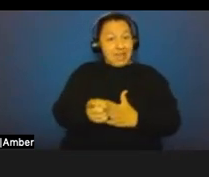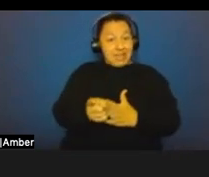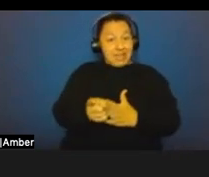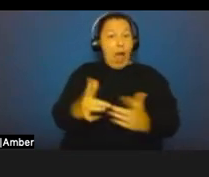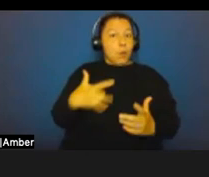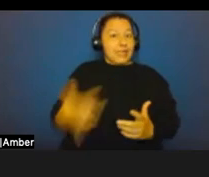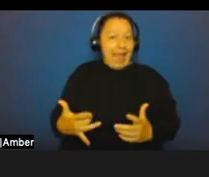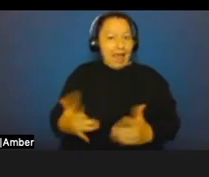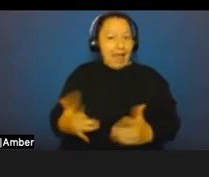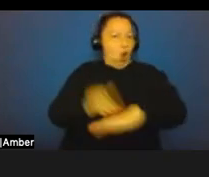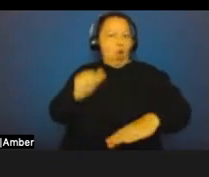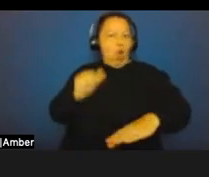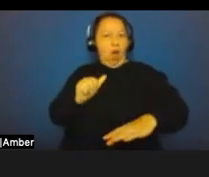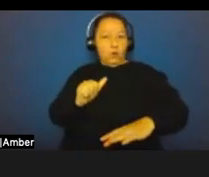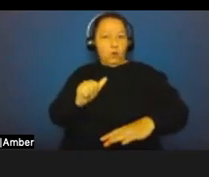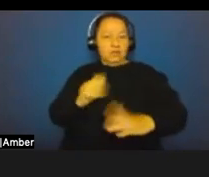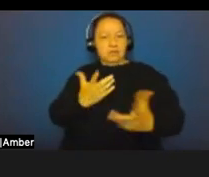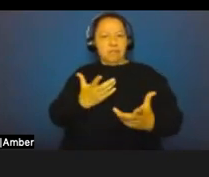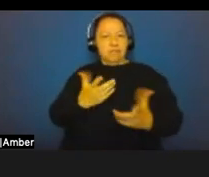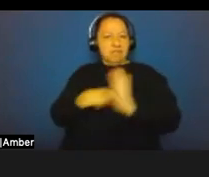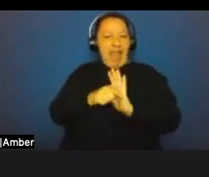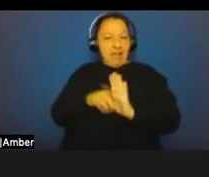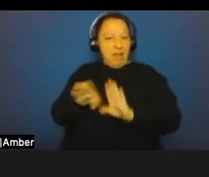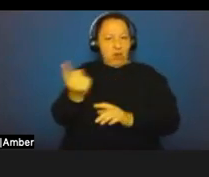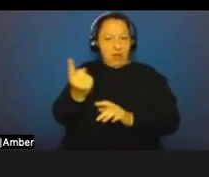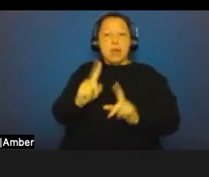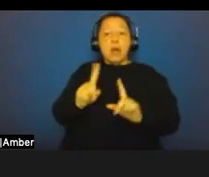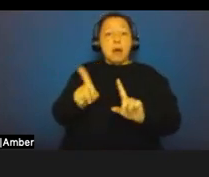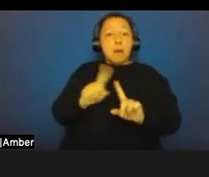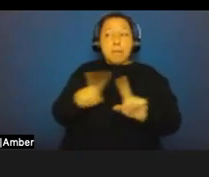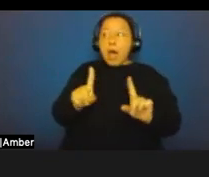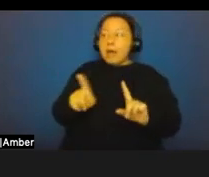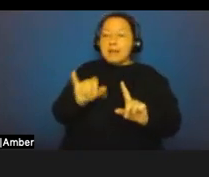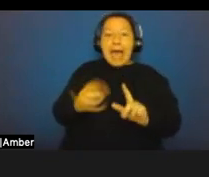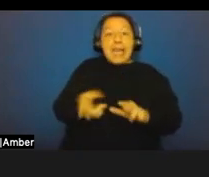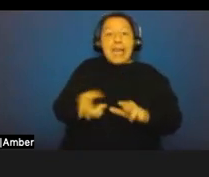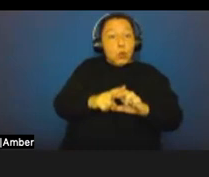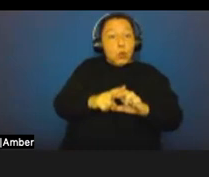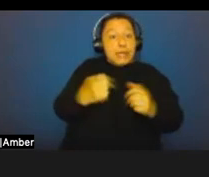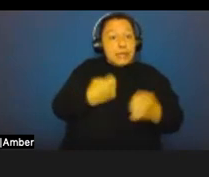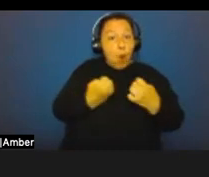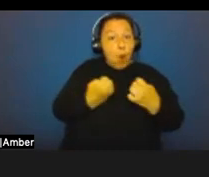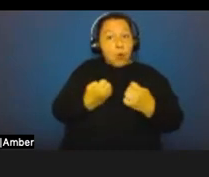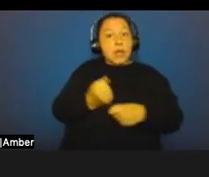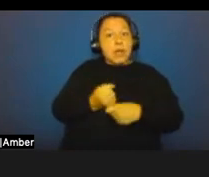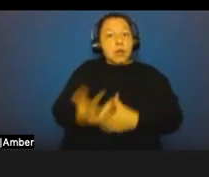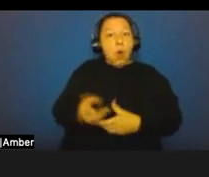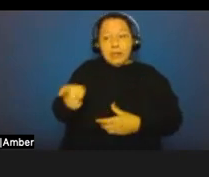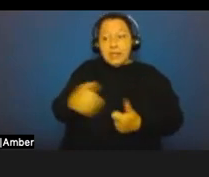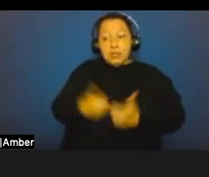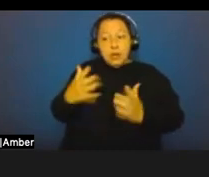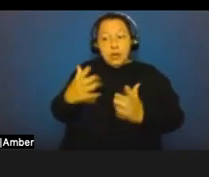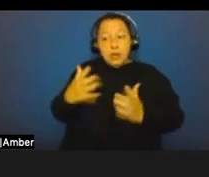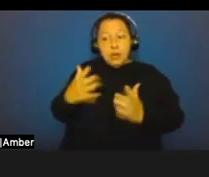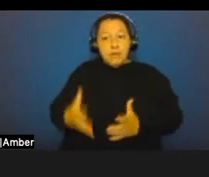many compounding emotions, it can make the survivor feel like nothing's going right for me. I should have never went through this process. It's not even right,